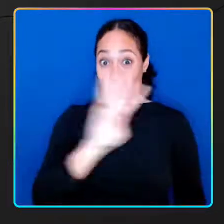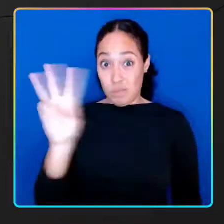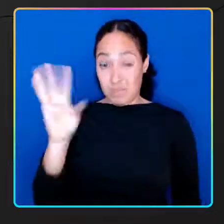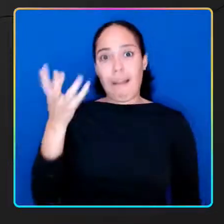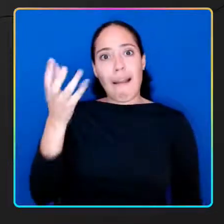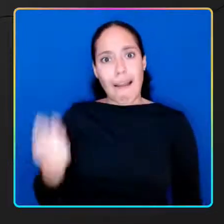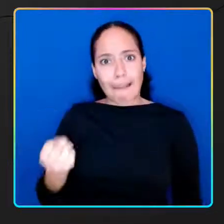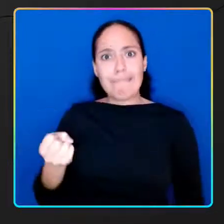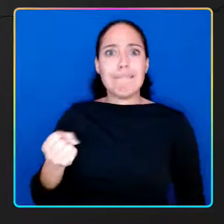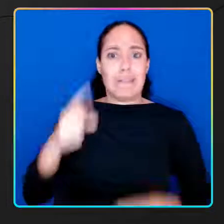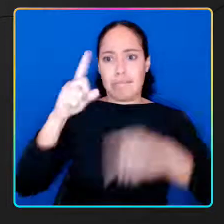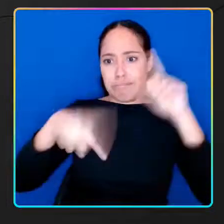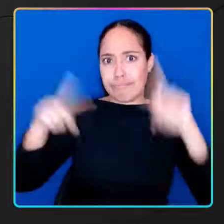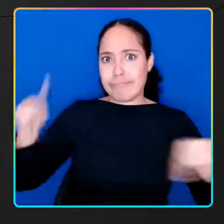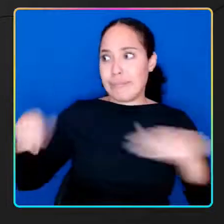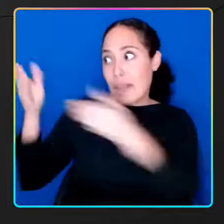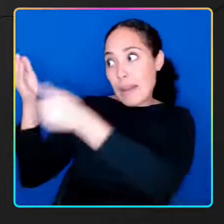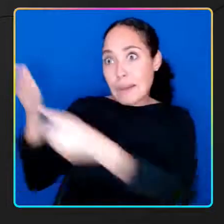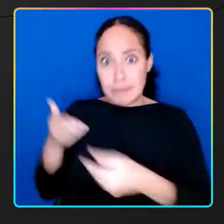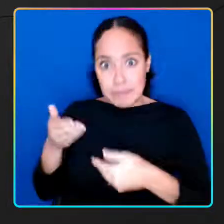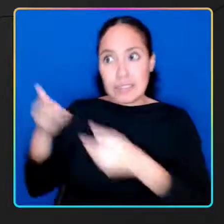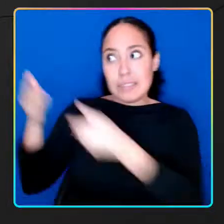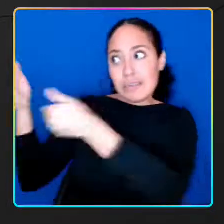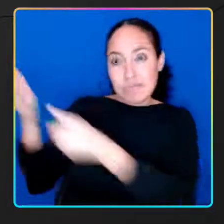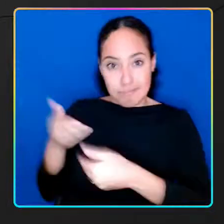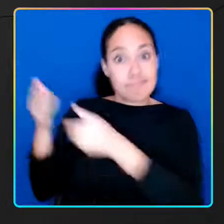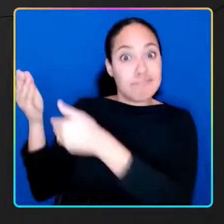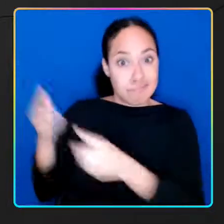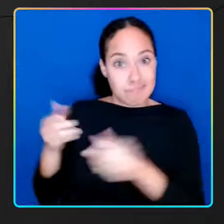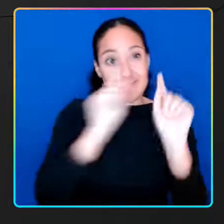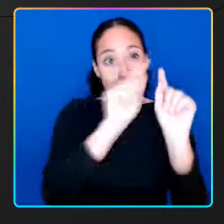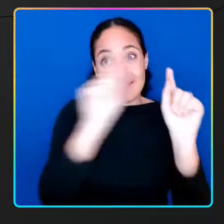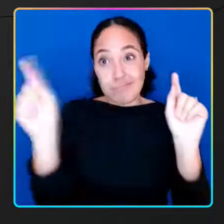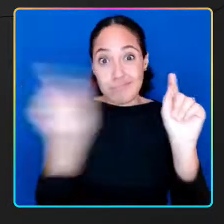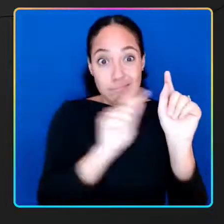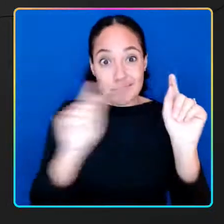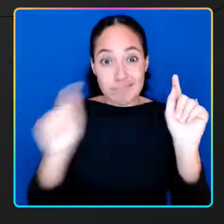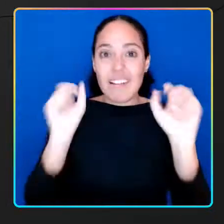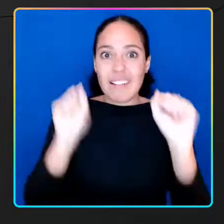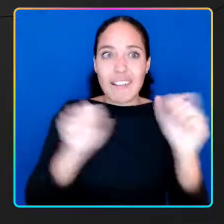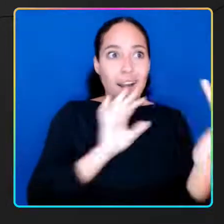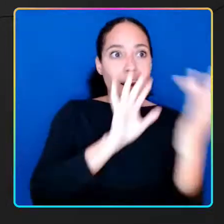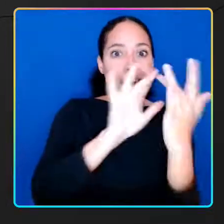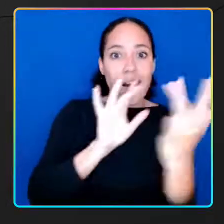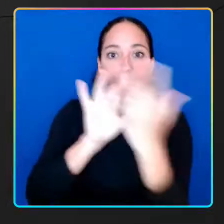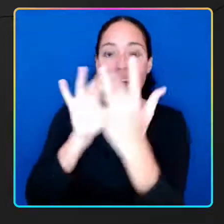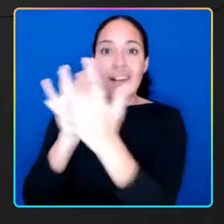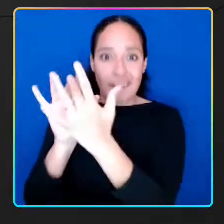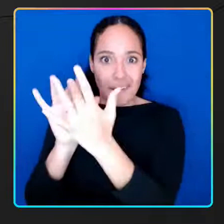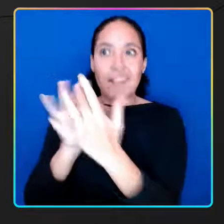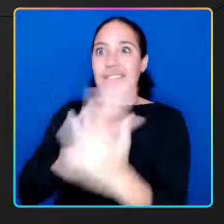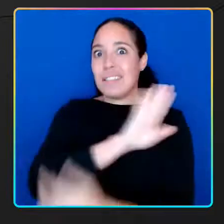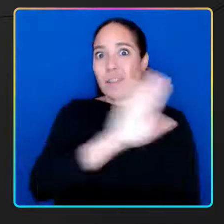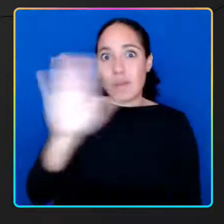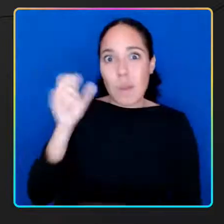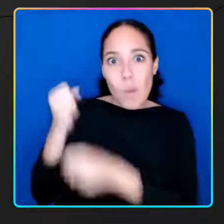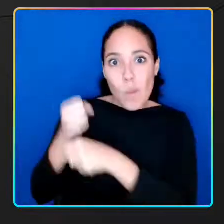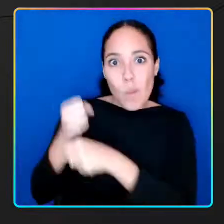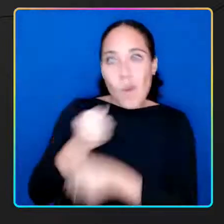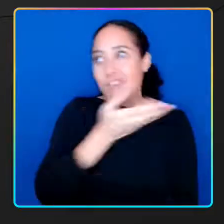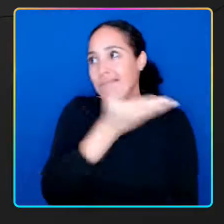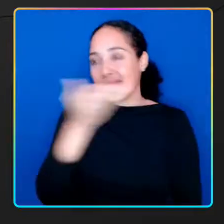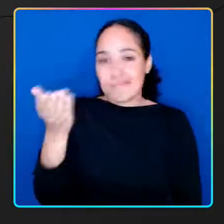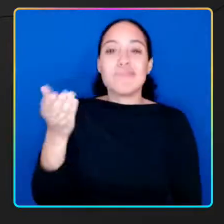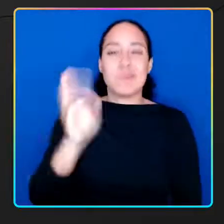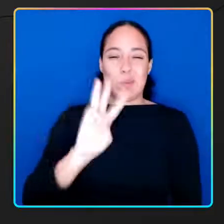speakers. You can get in contact with them. You can go look them up online and see the great work they are doing. And with that, we'll